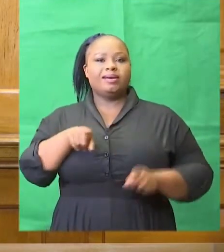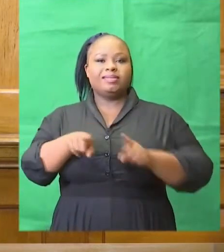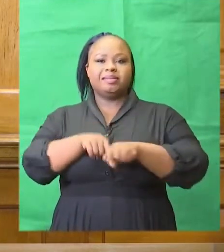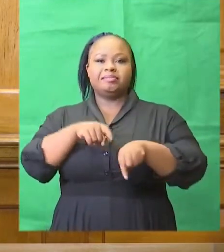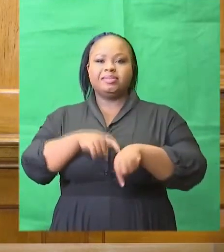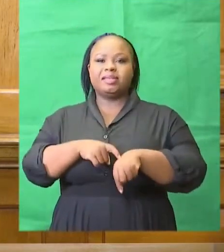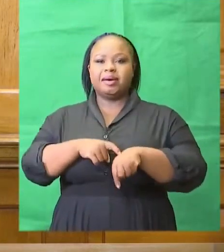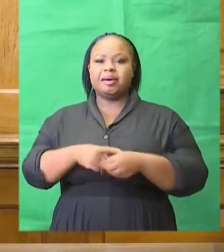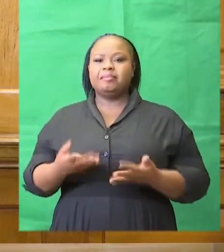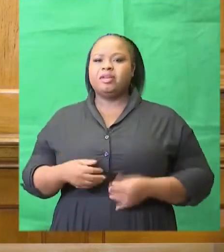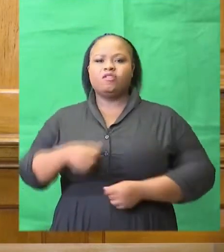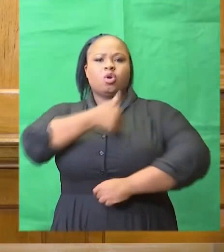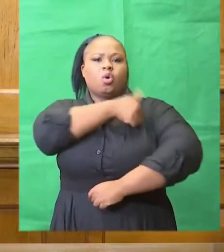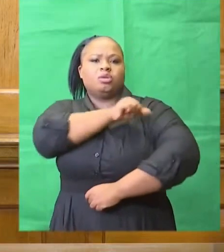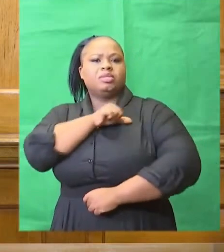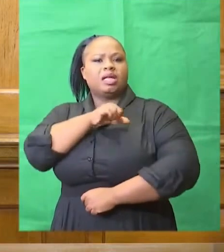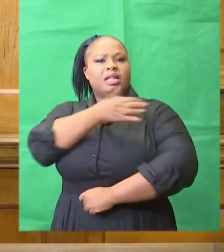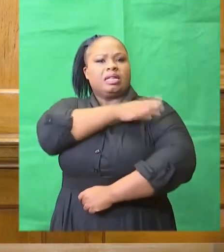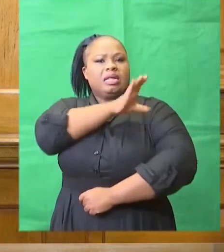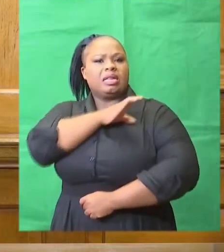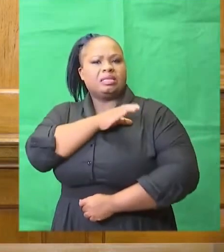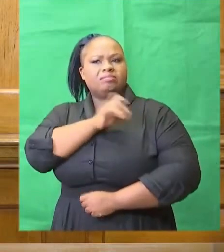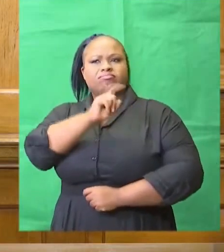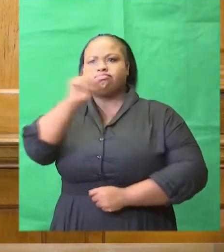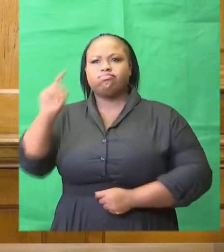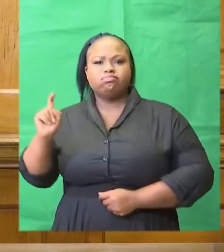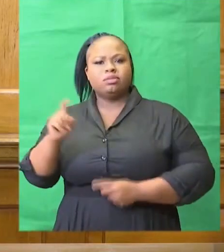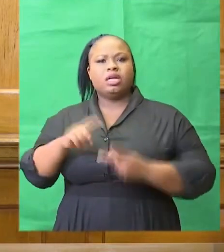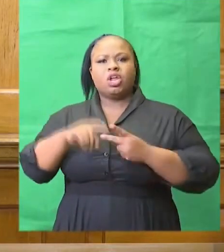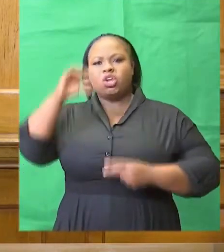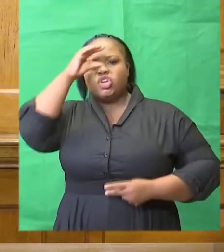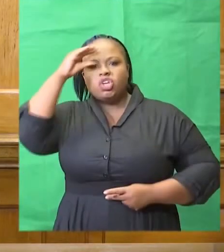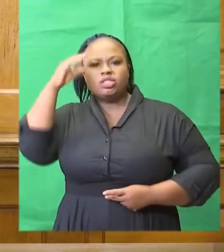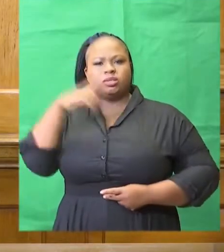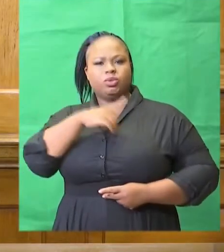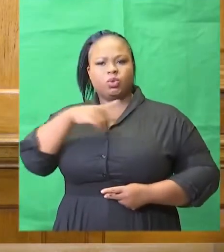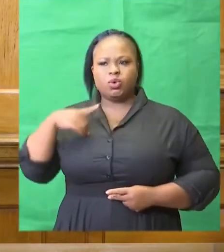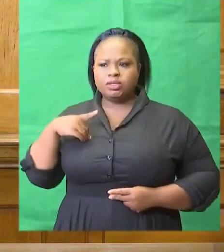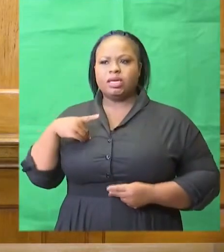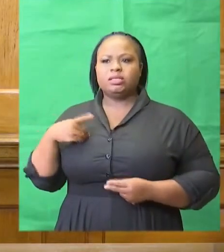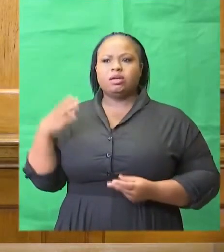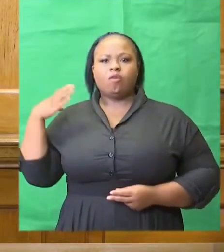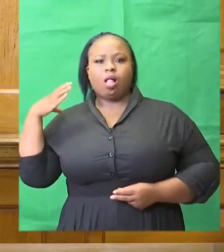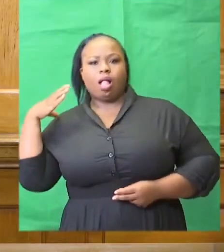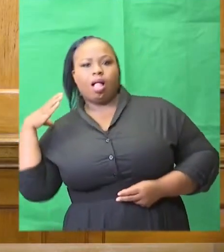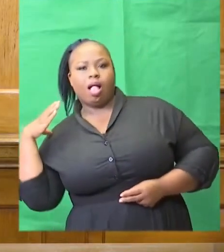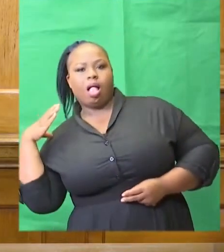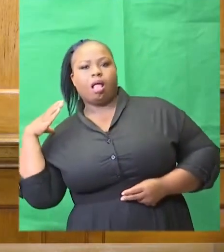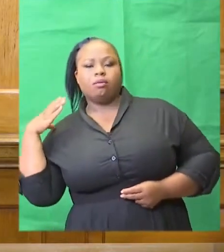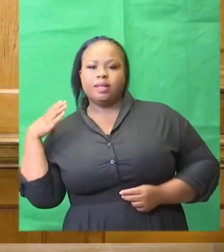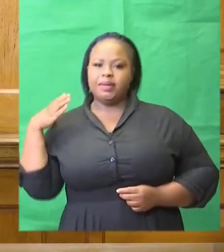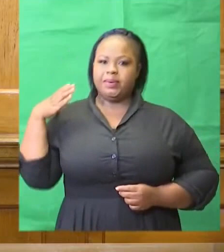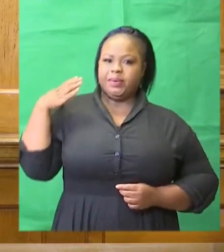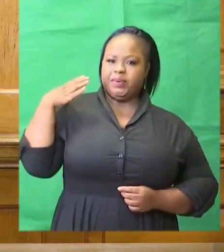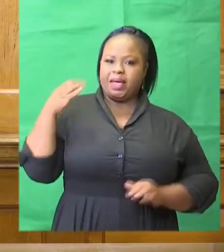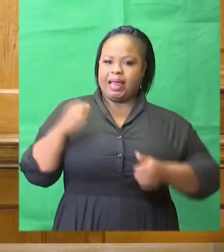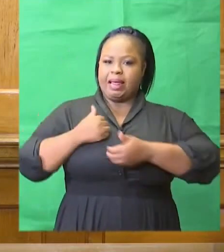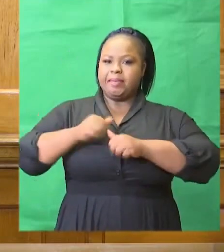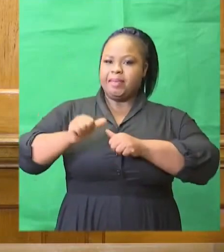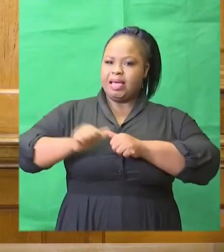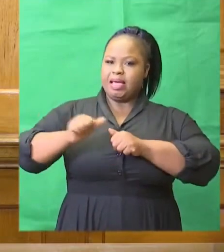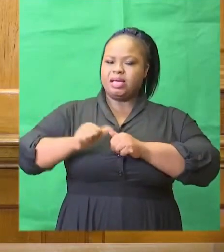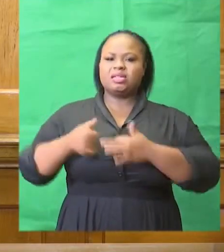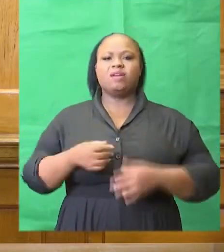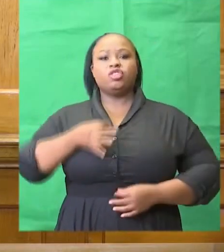on our healthcare system, on our healthcare workers, and reducing the risks faced by our healthcare workers